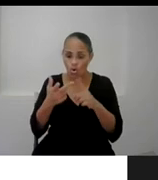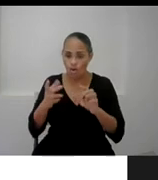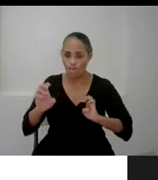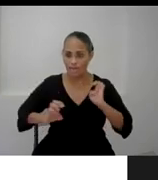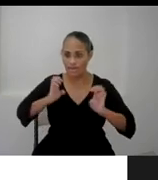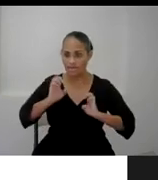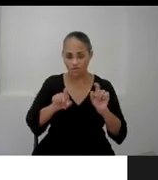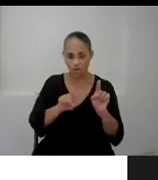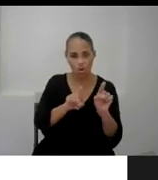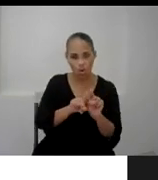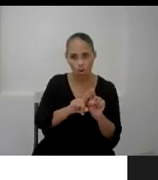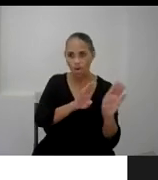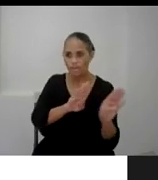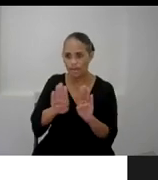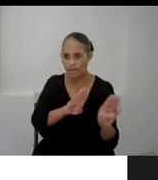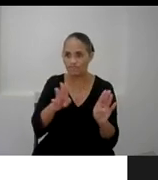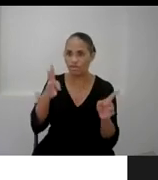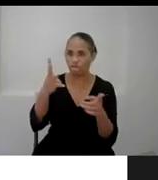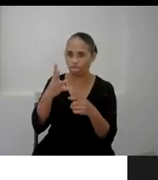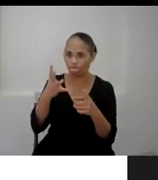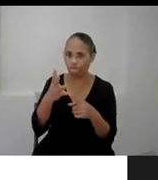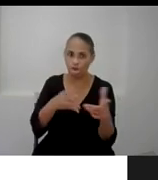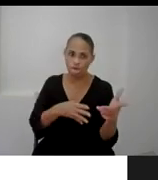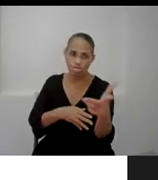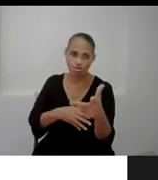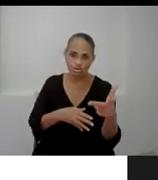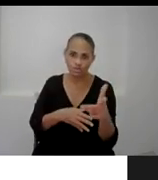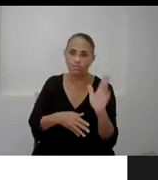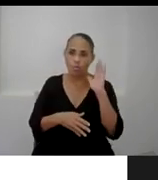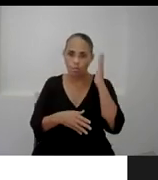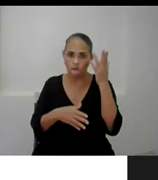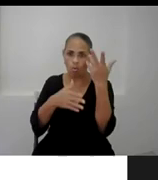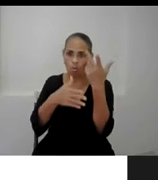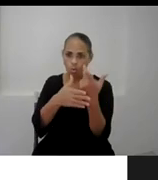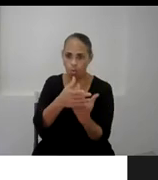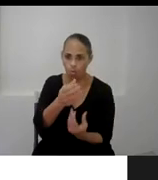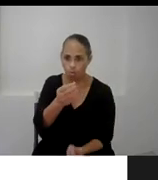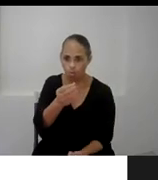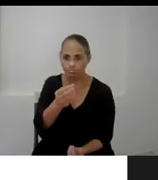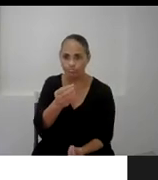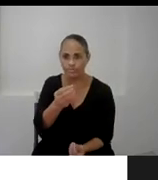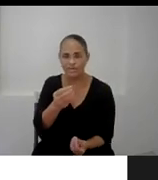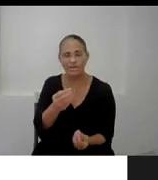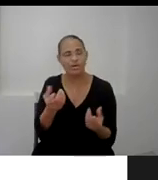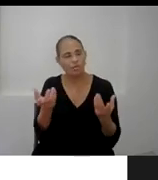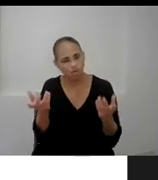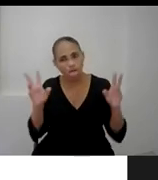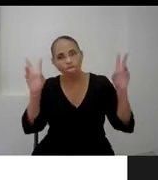problems. They're the people that are most likely to slip through the net because, in quotes, it's too difficult.